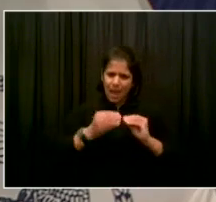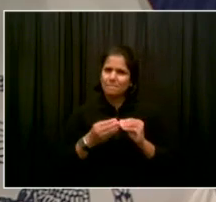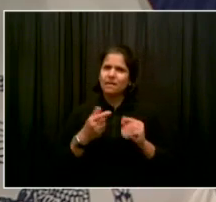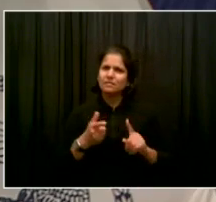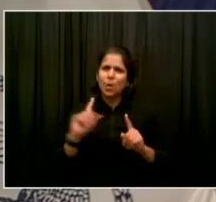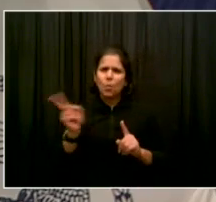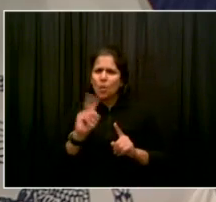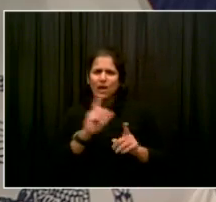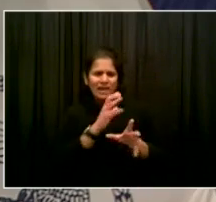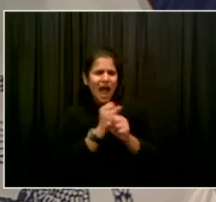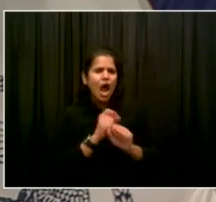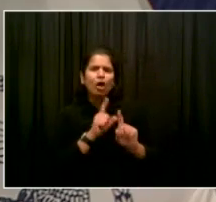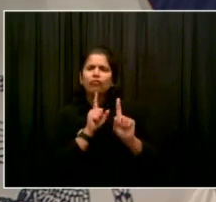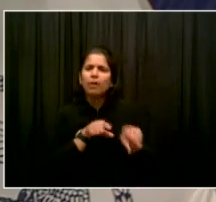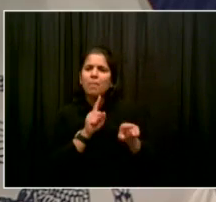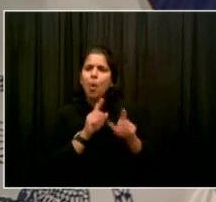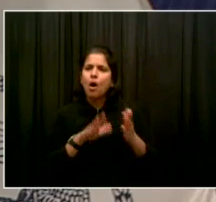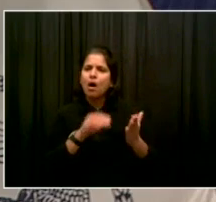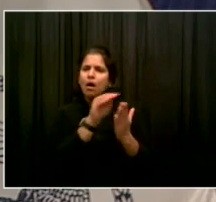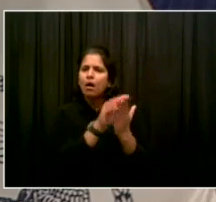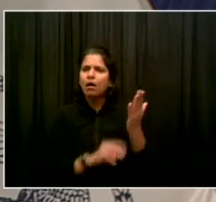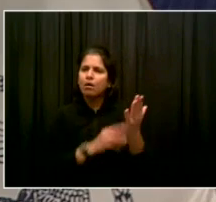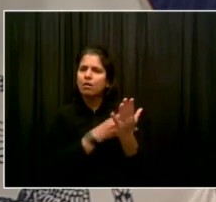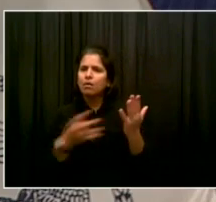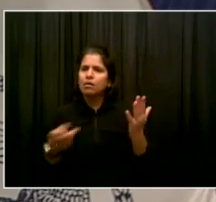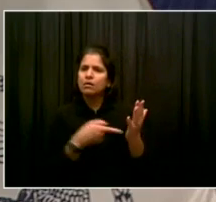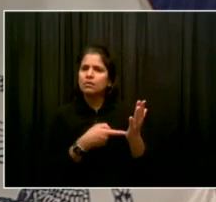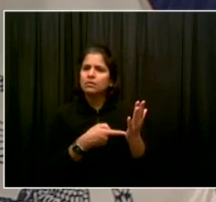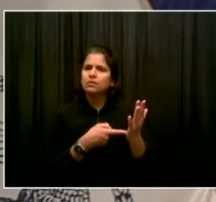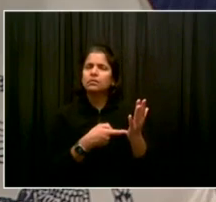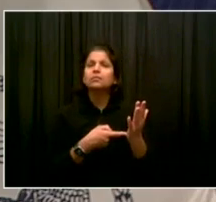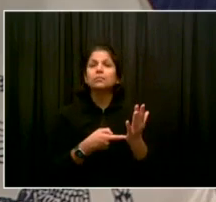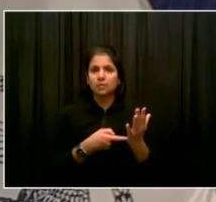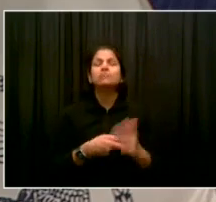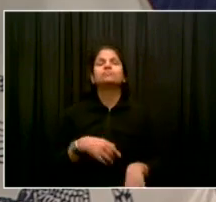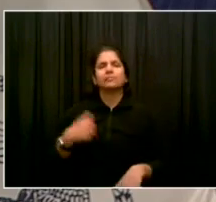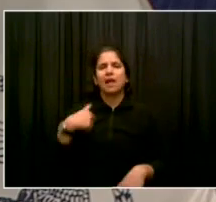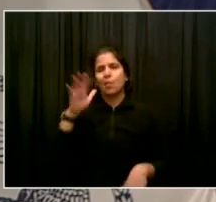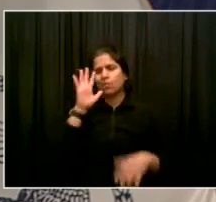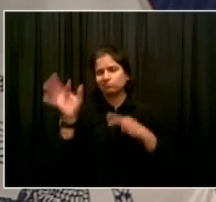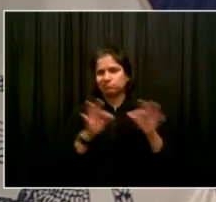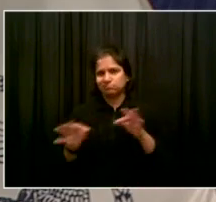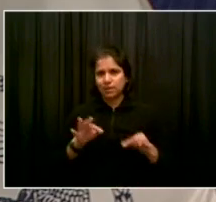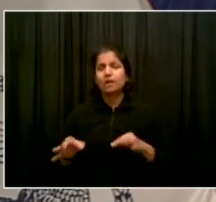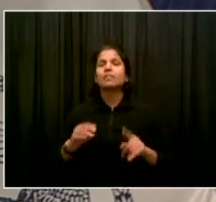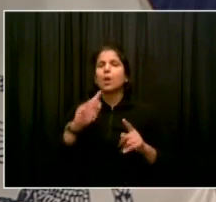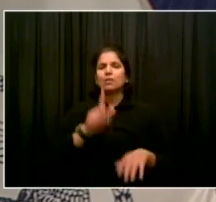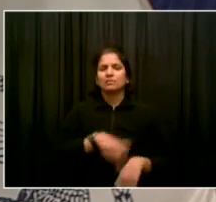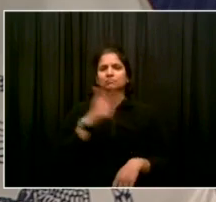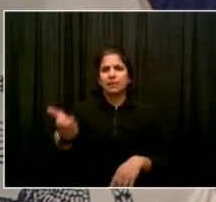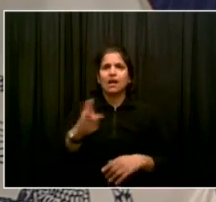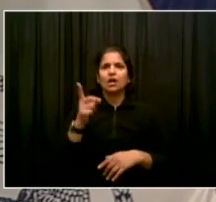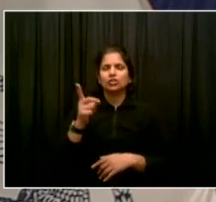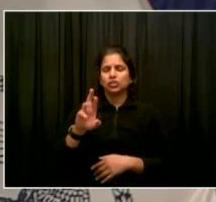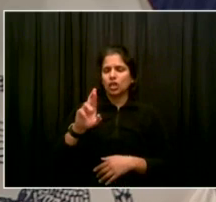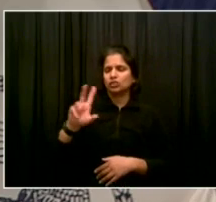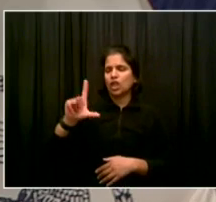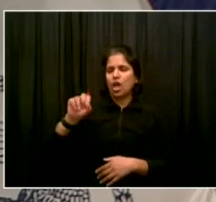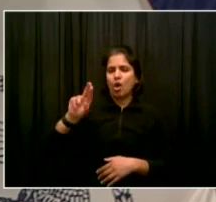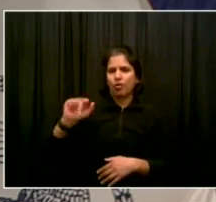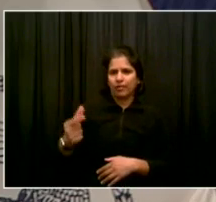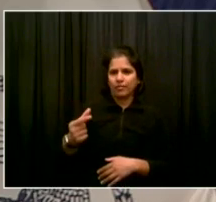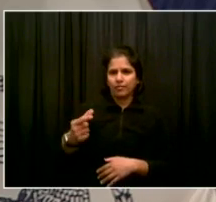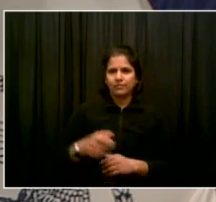obviously, stating the obvious, James, it does vary with time and demand. But clearly, when we say it, it's based